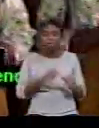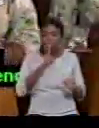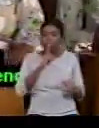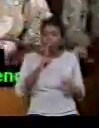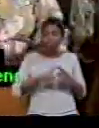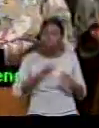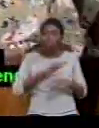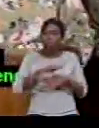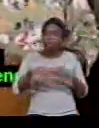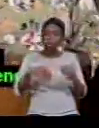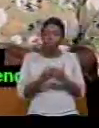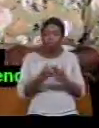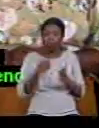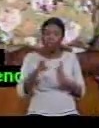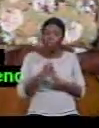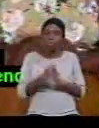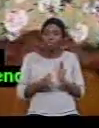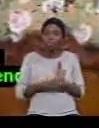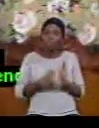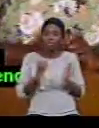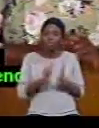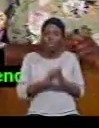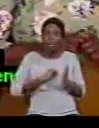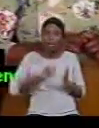true to all the rules I've